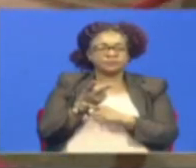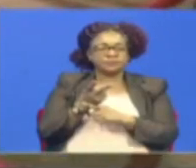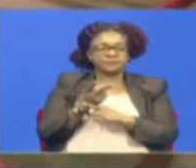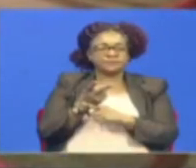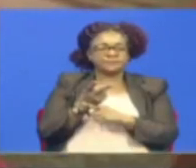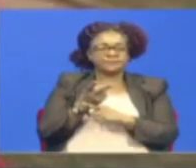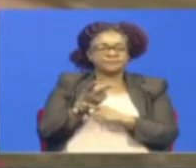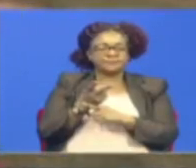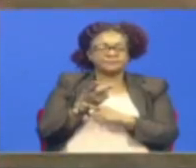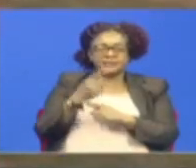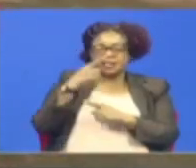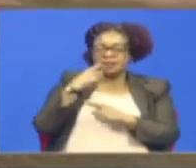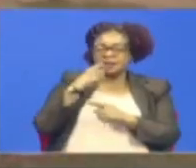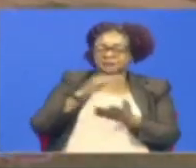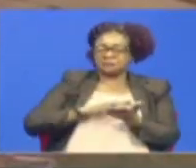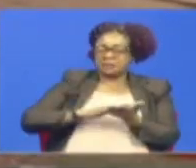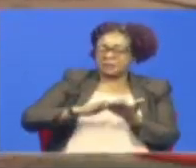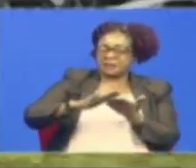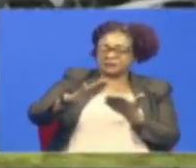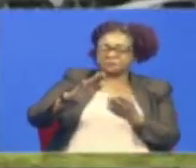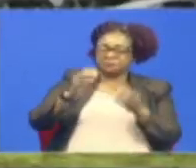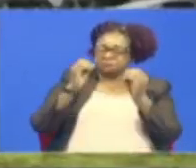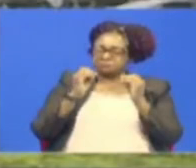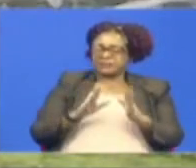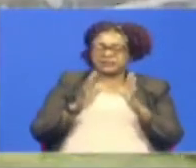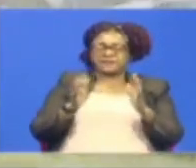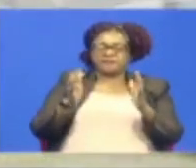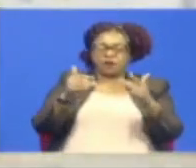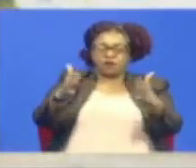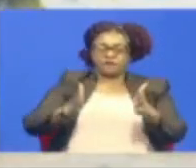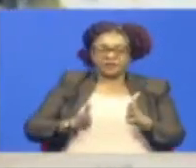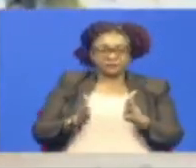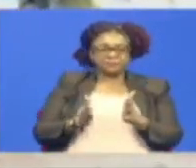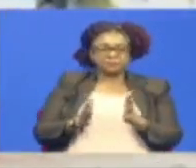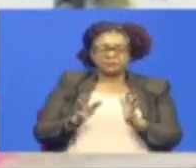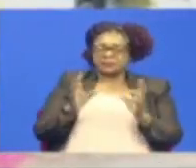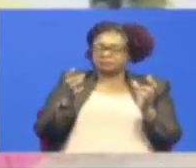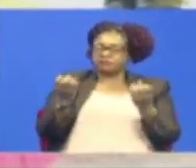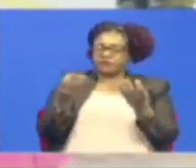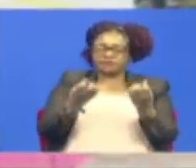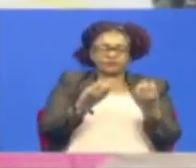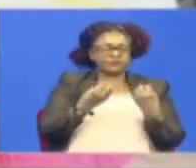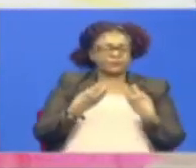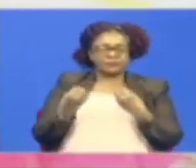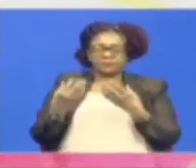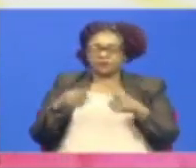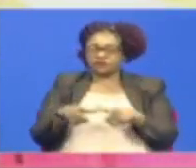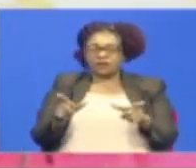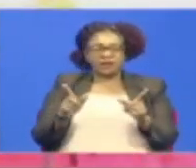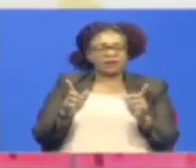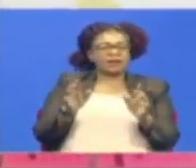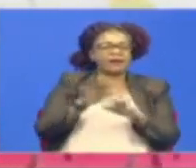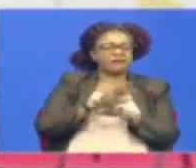Red carpets, magnificent caskets, meticulously decorated dome tents, replete with colorful dressed chairs,